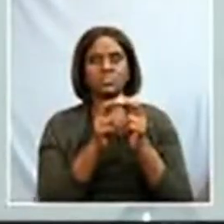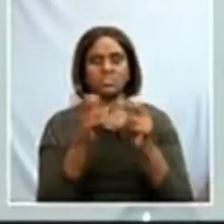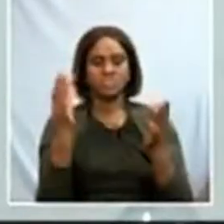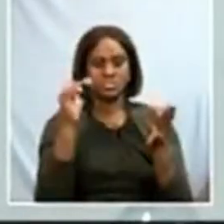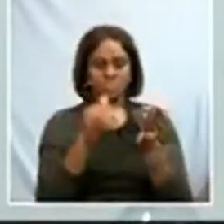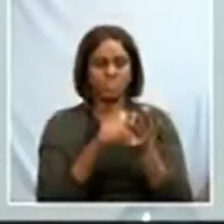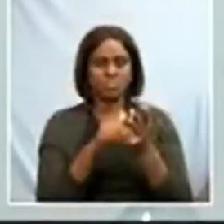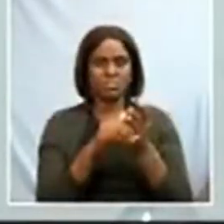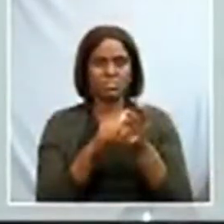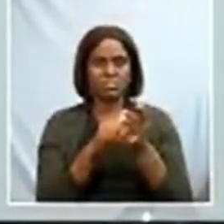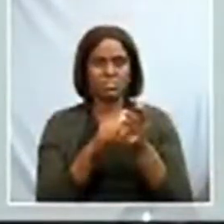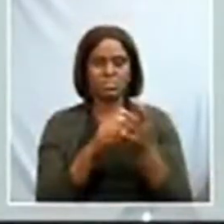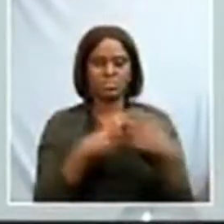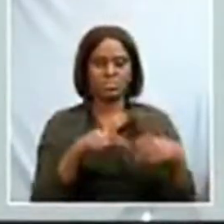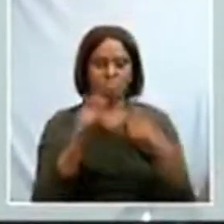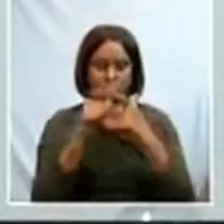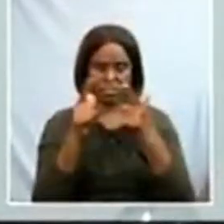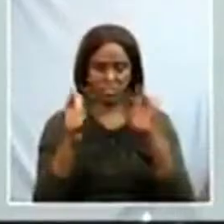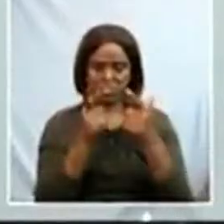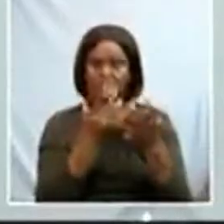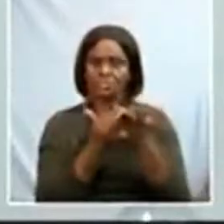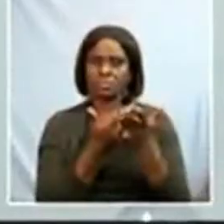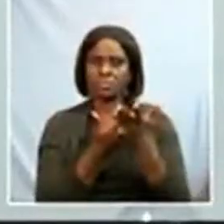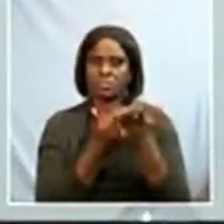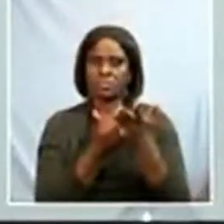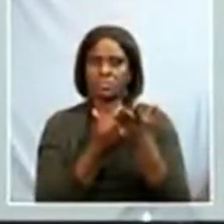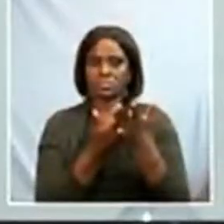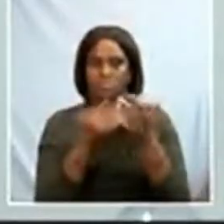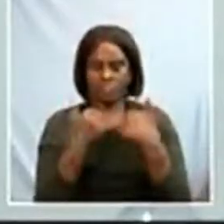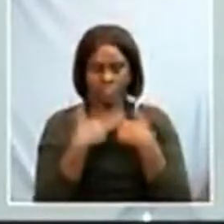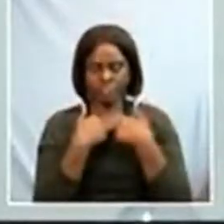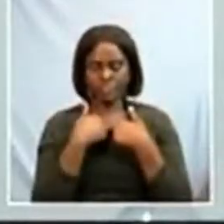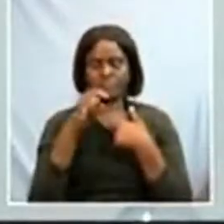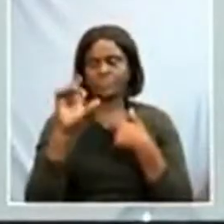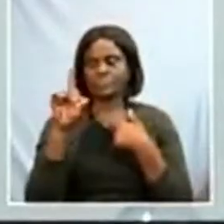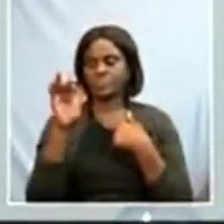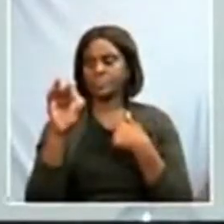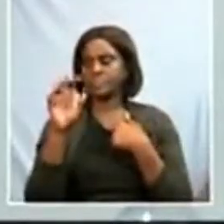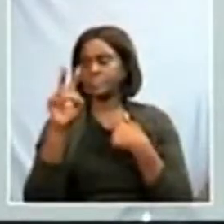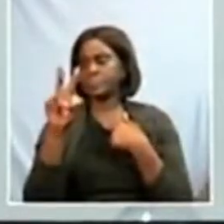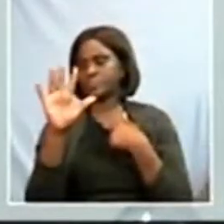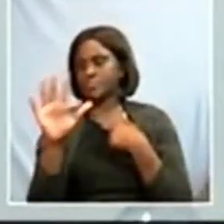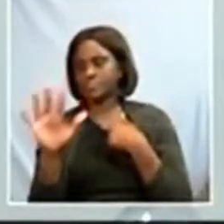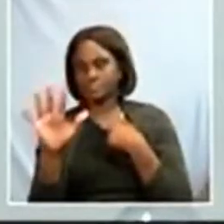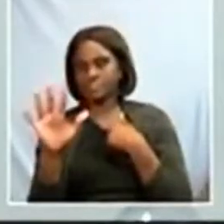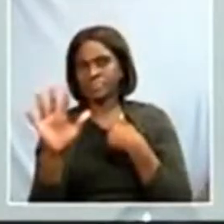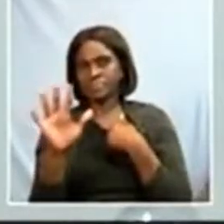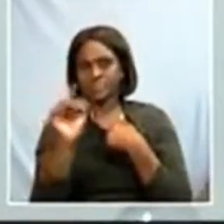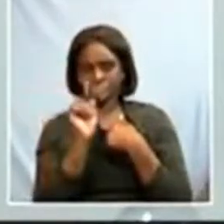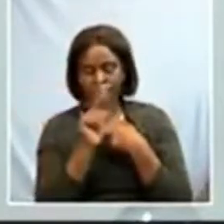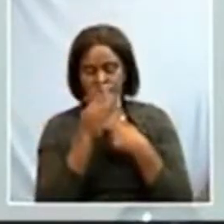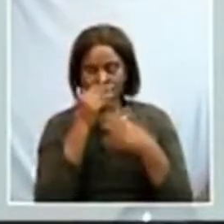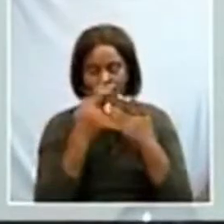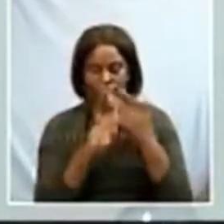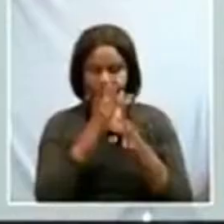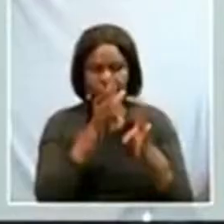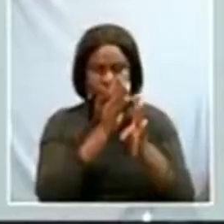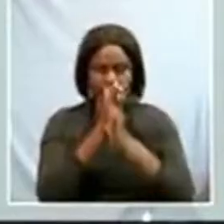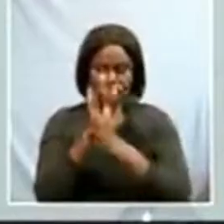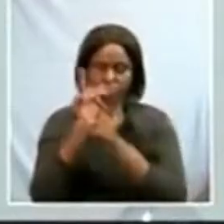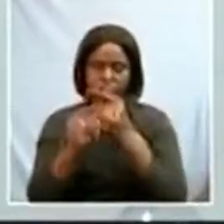Again, the challenge is we have CDF 25, which is supposed to go to